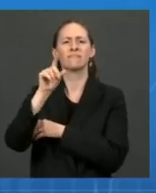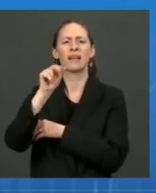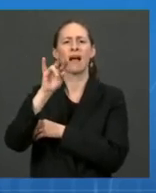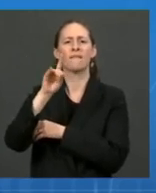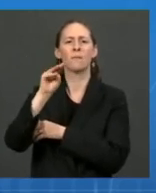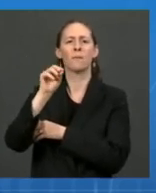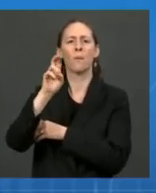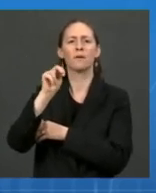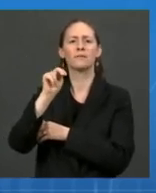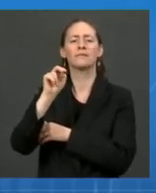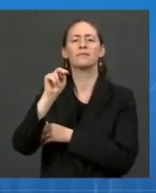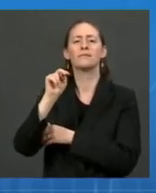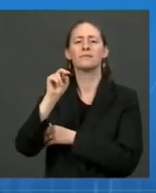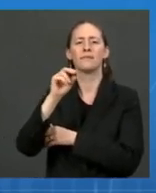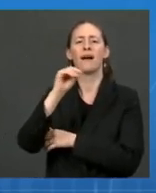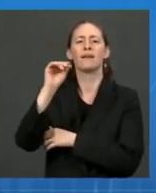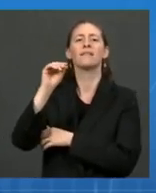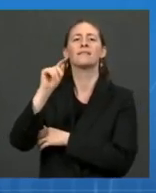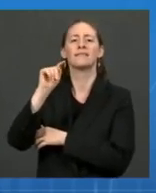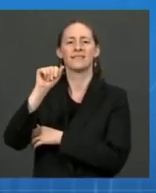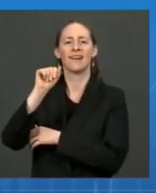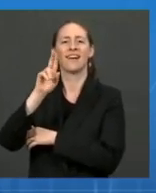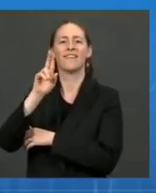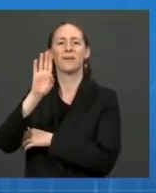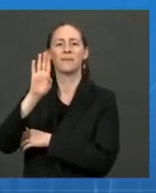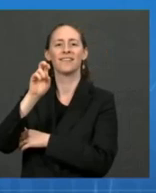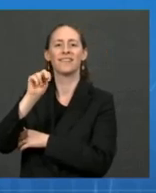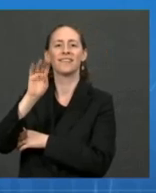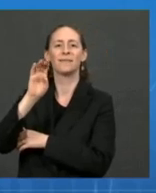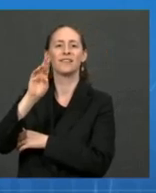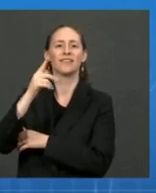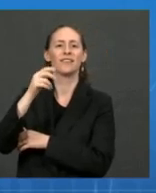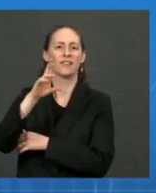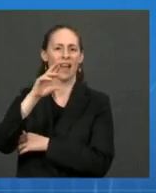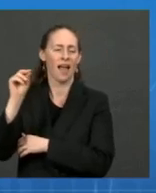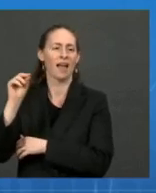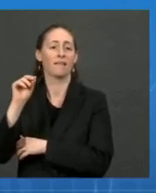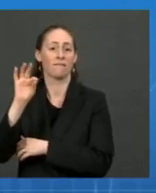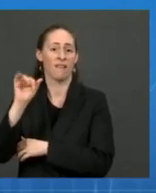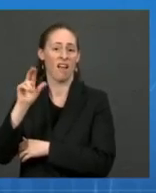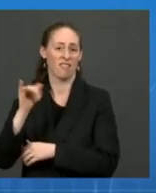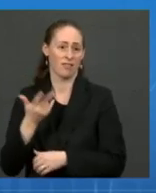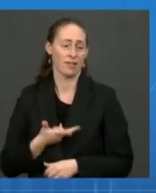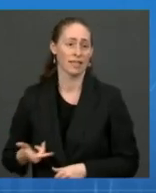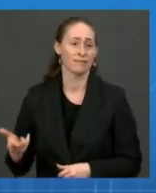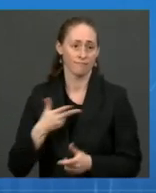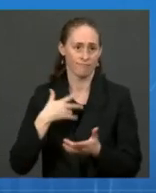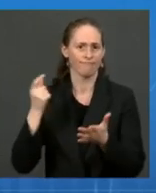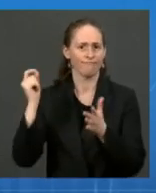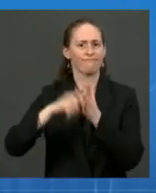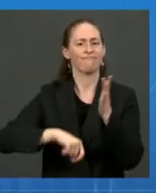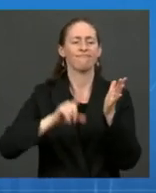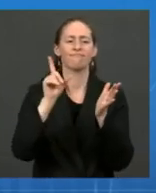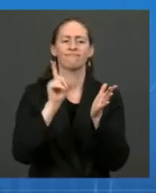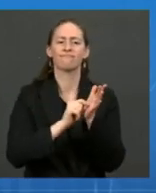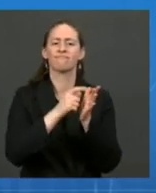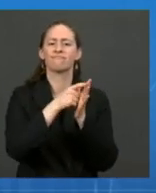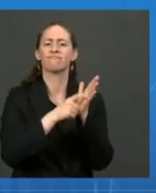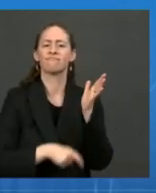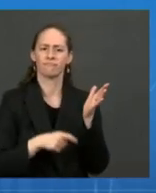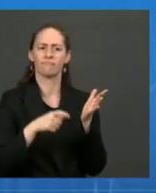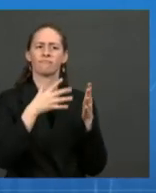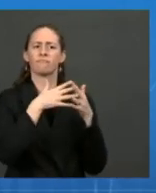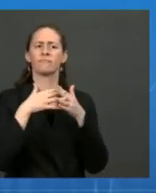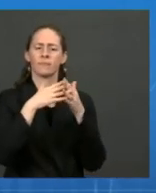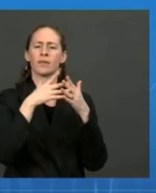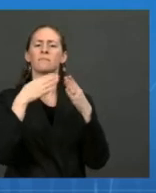this year, wrote in the American Journal of Public Health 2 articles, the 2-part article, which